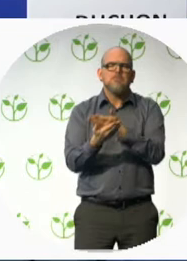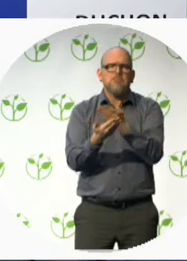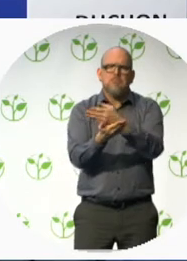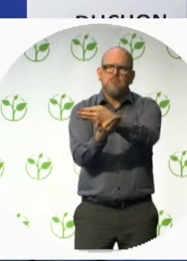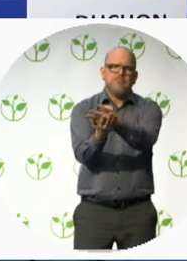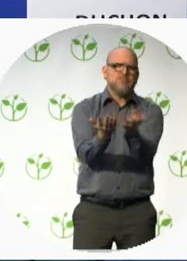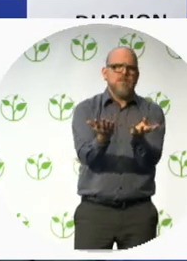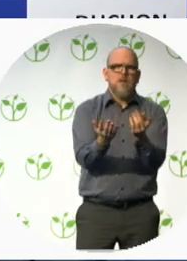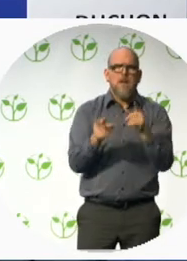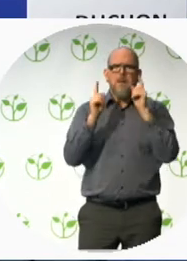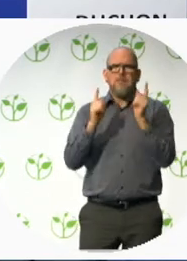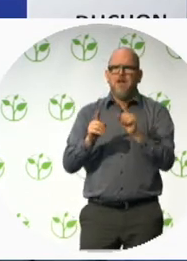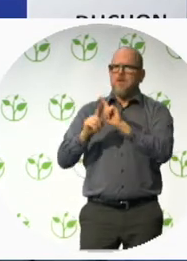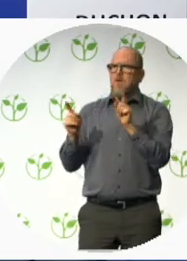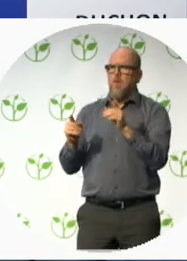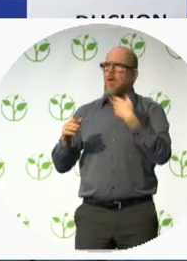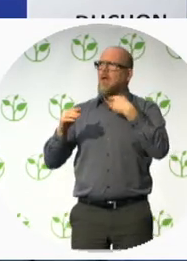branch.